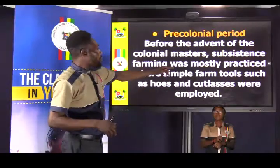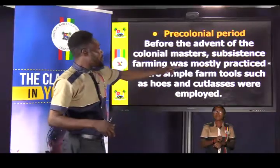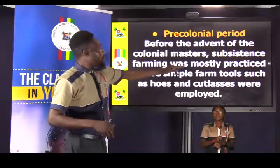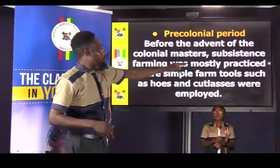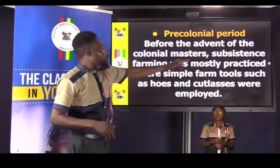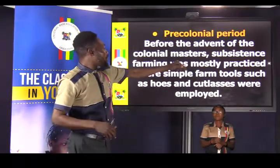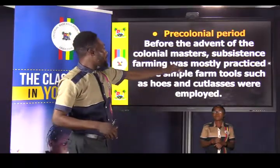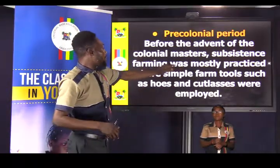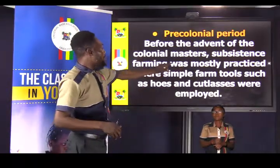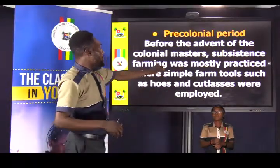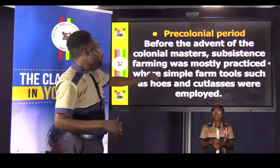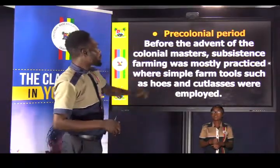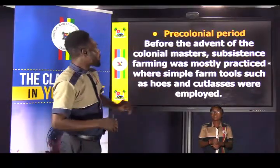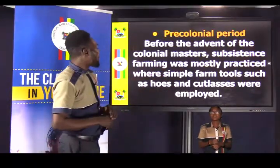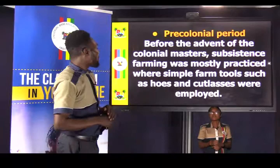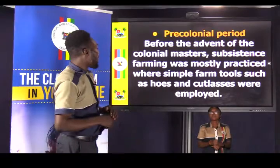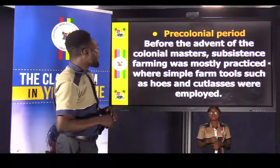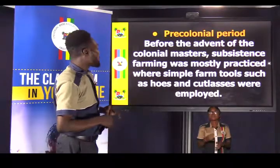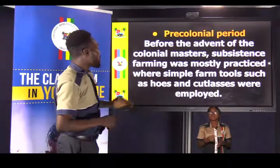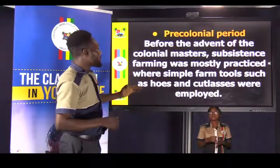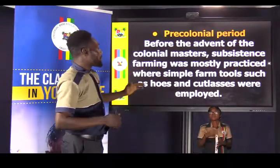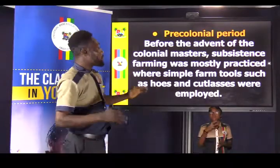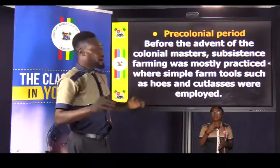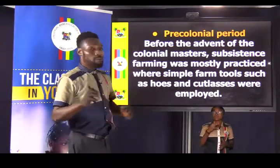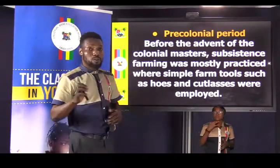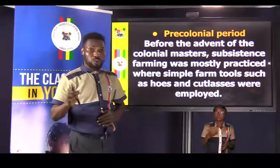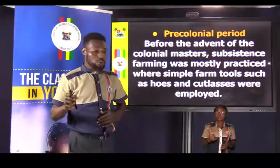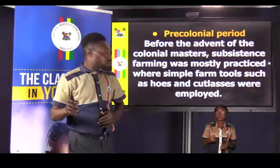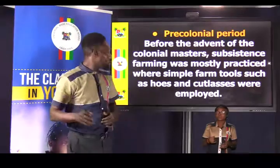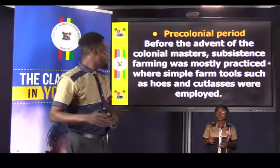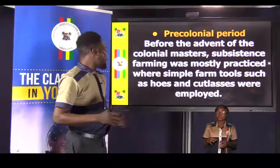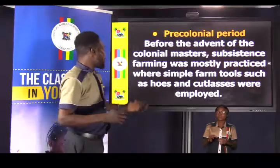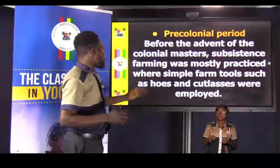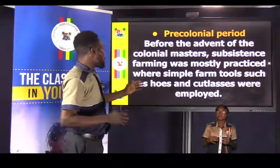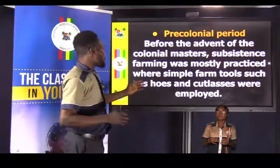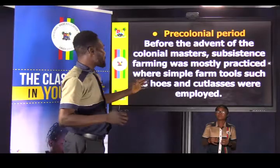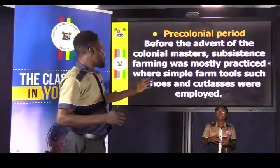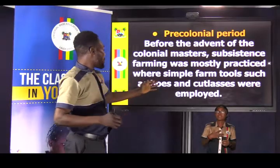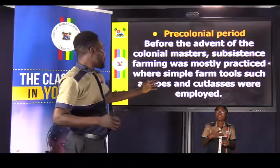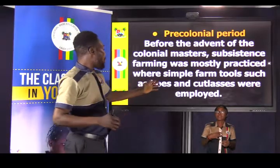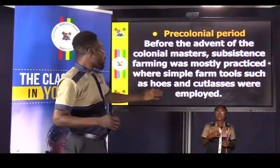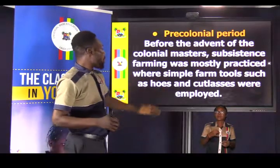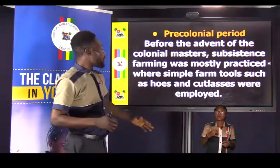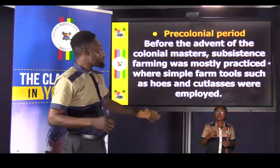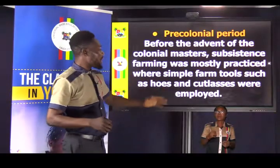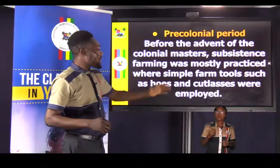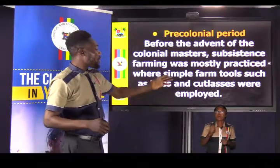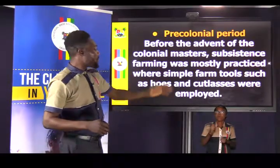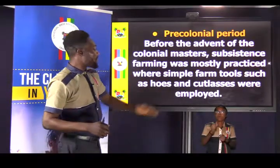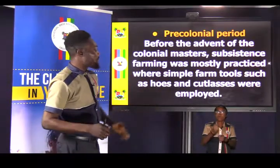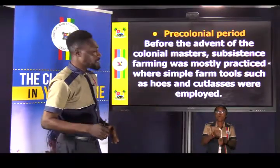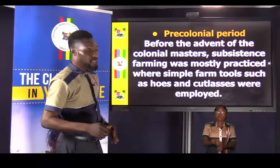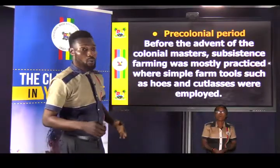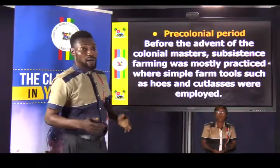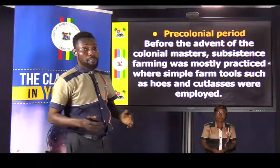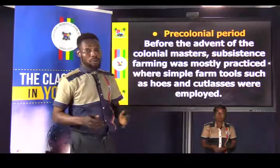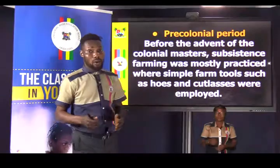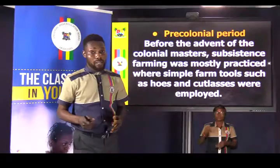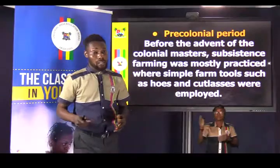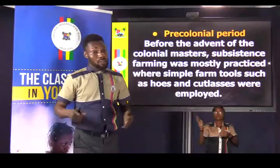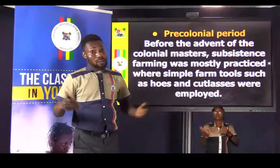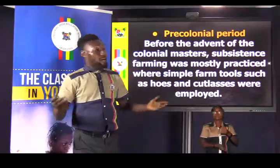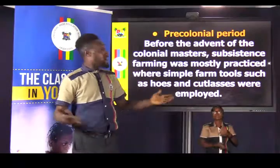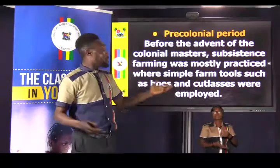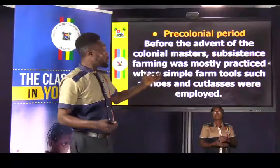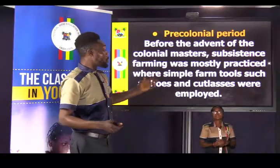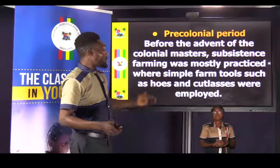So subsistence farming was mostly practiced where simple farm tools such as hoes and cutlasses were